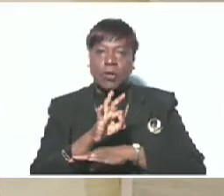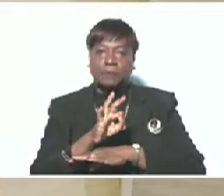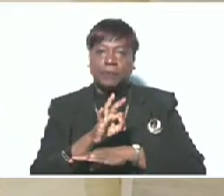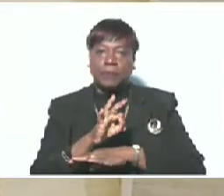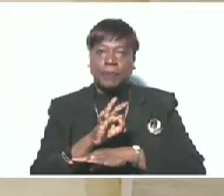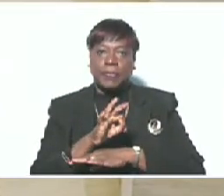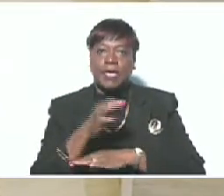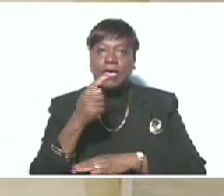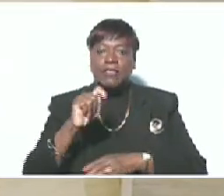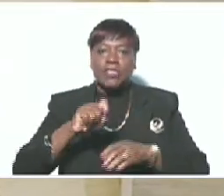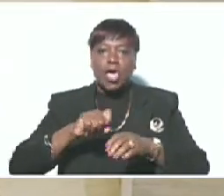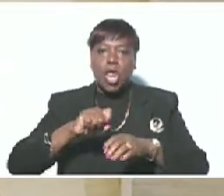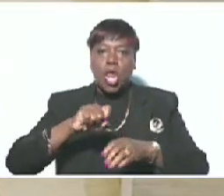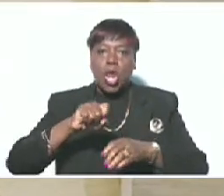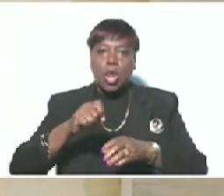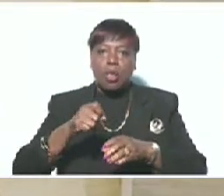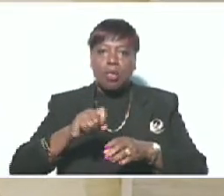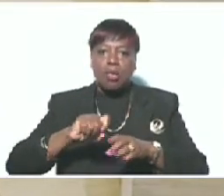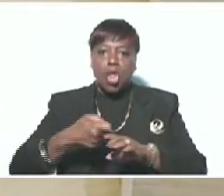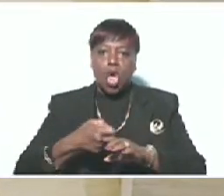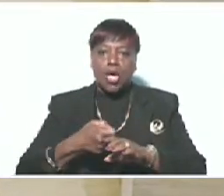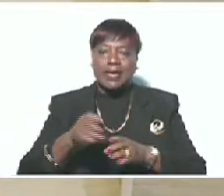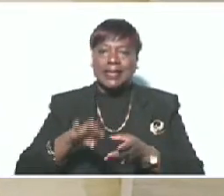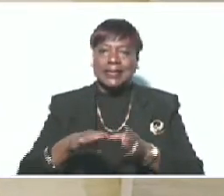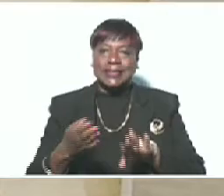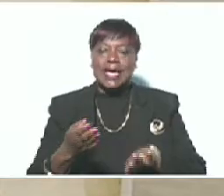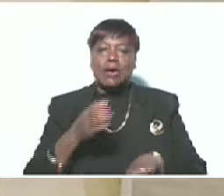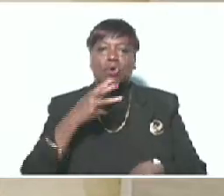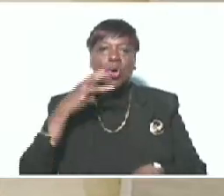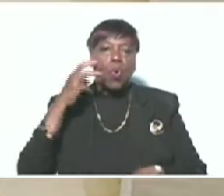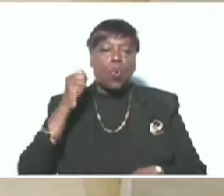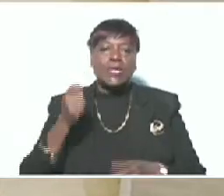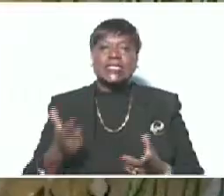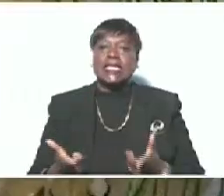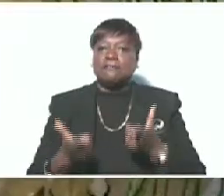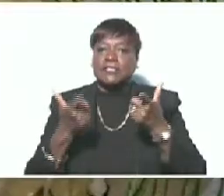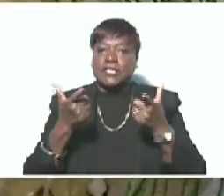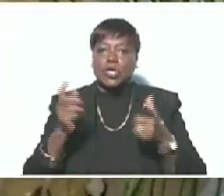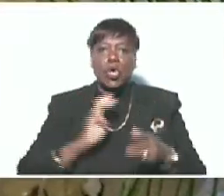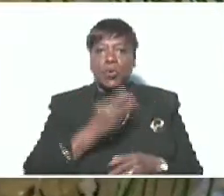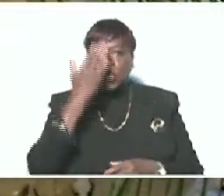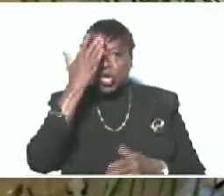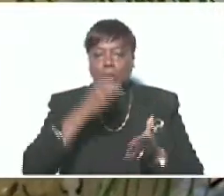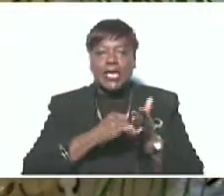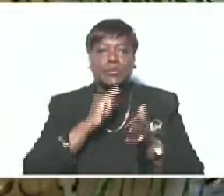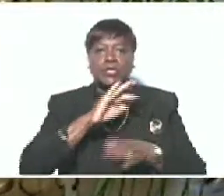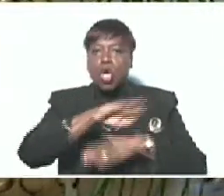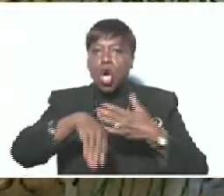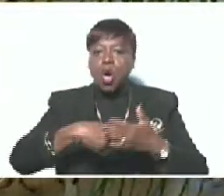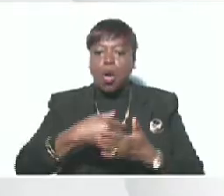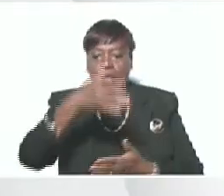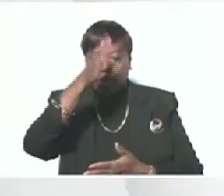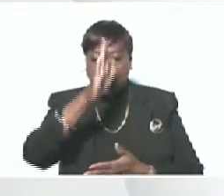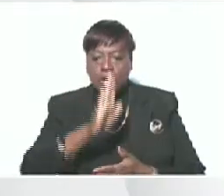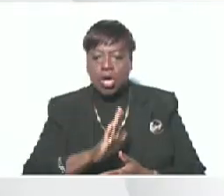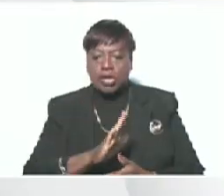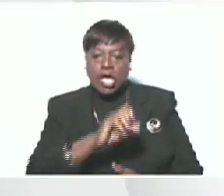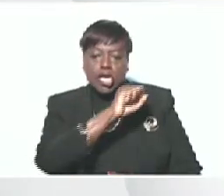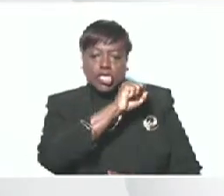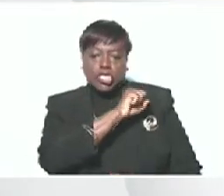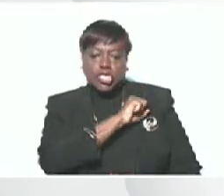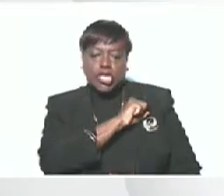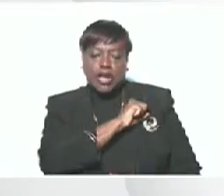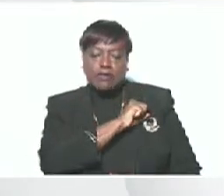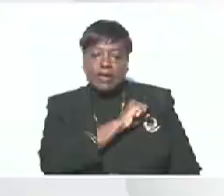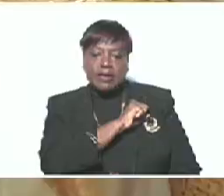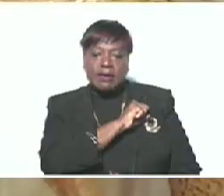the lockdown was lifted. So we know this was all God. For Sharon, she truly appreciates the gift of a kidney from